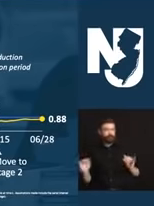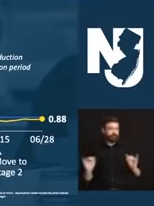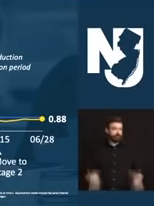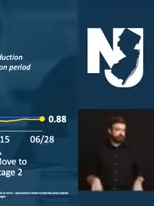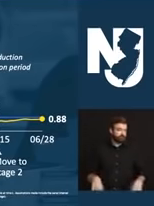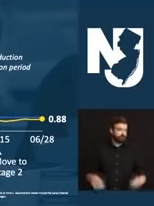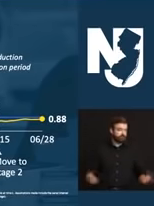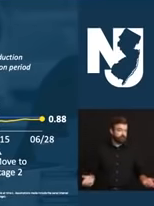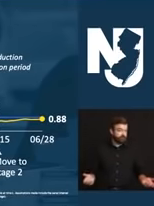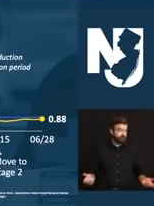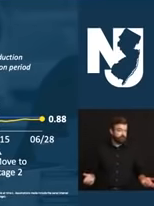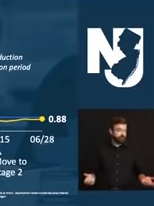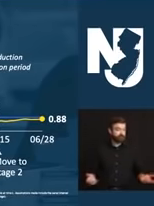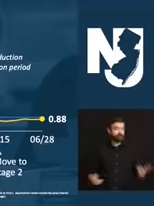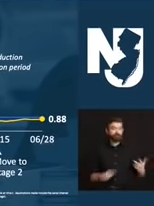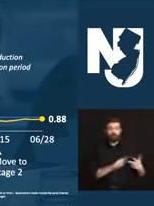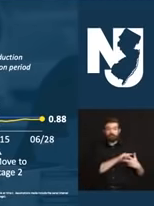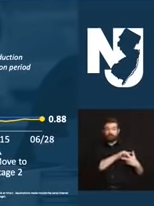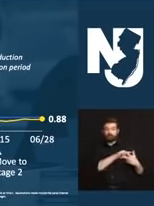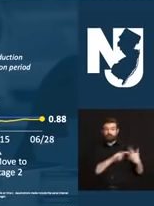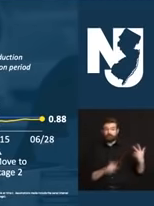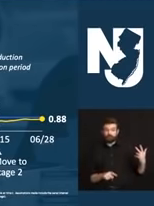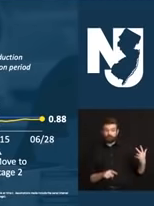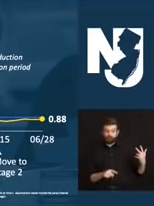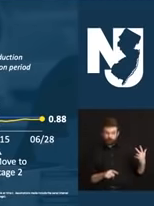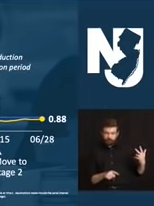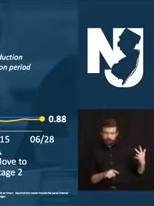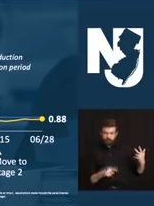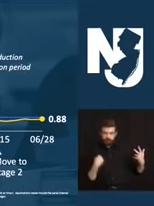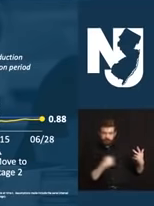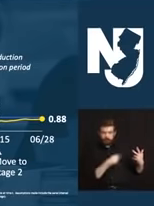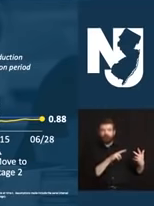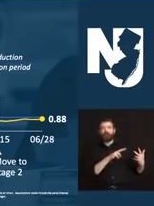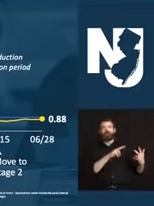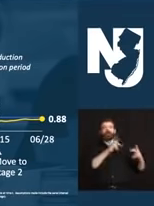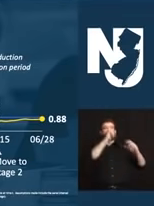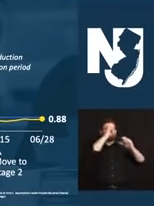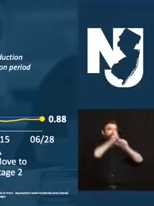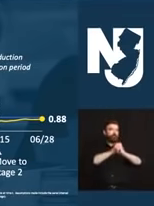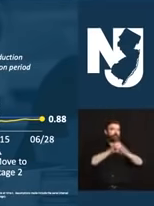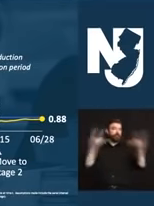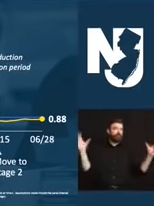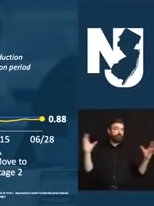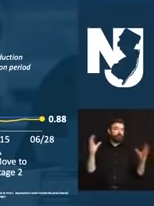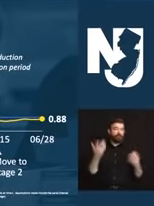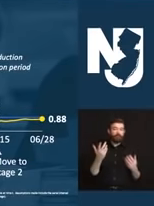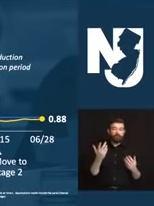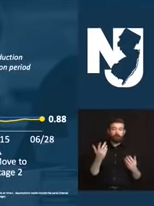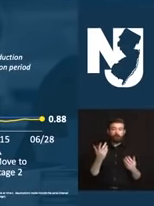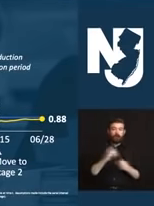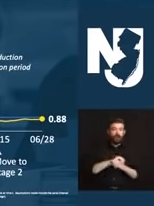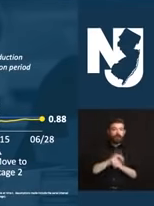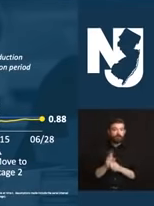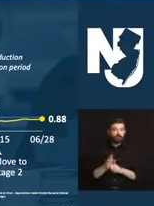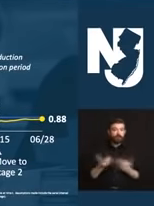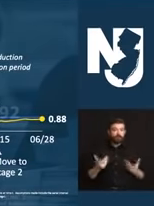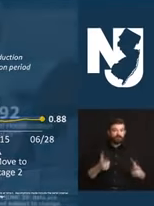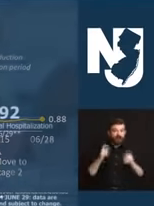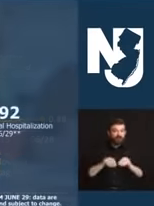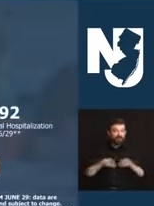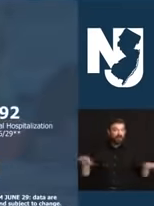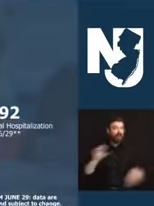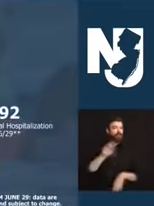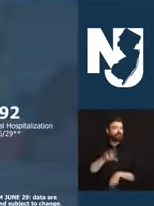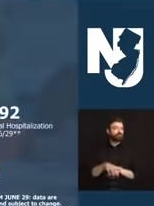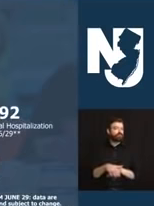spread. We must keep, in particular, that number right there in check if we are to continue on our road back. If you